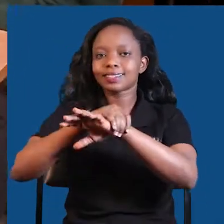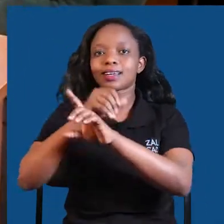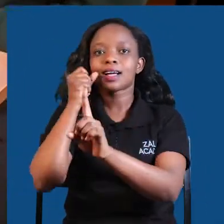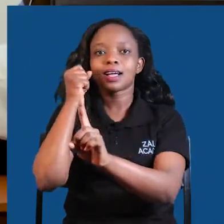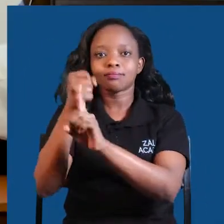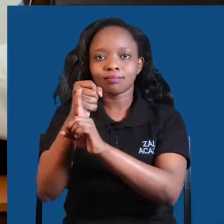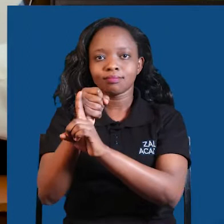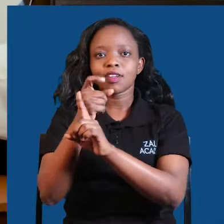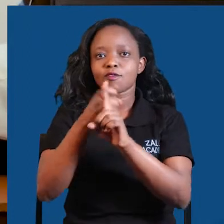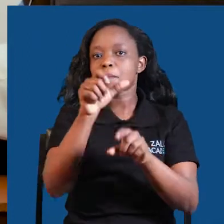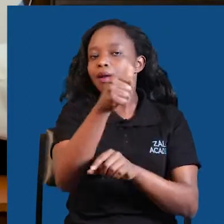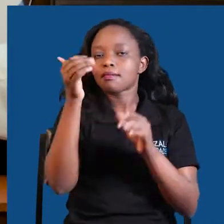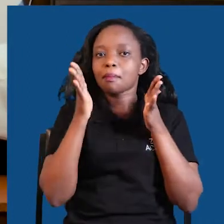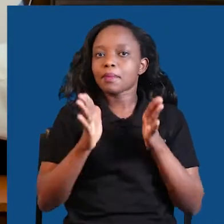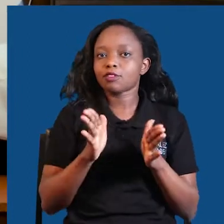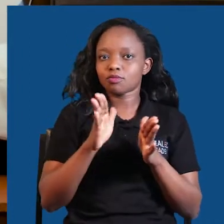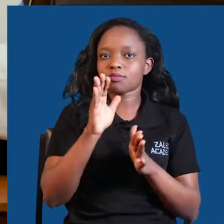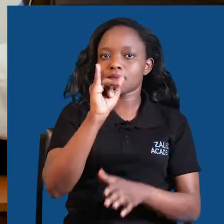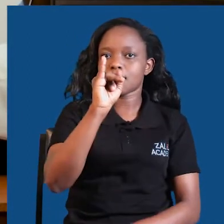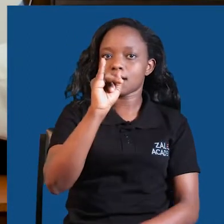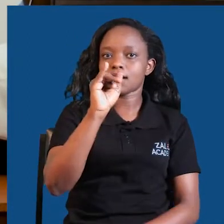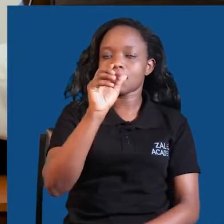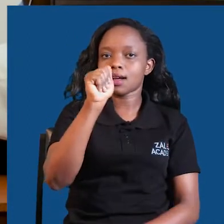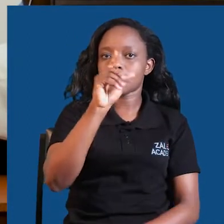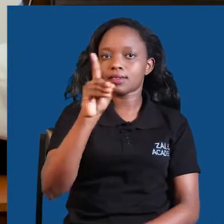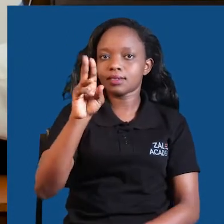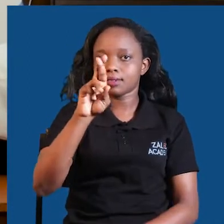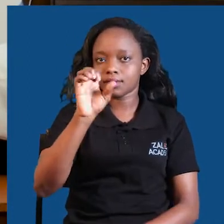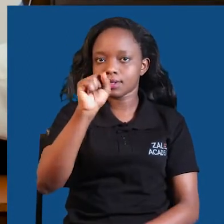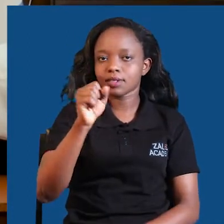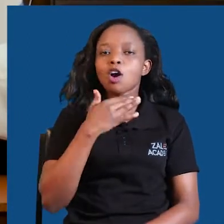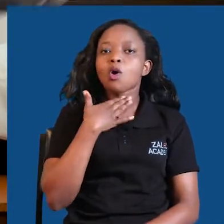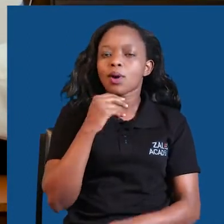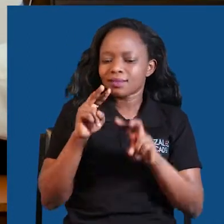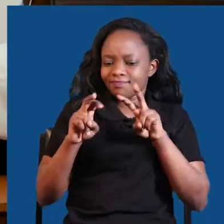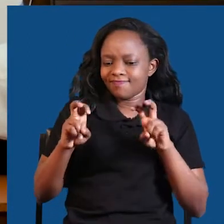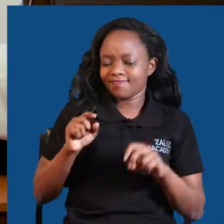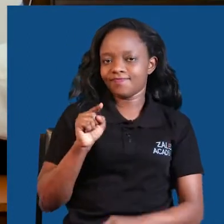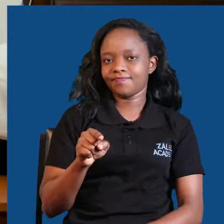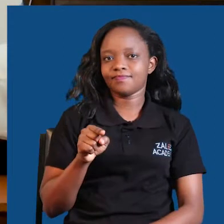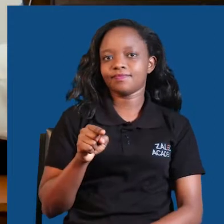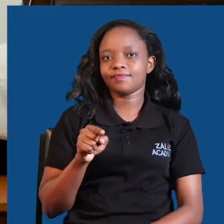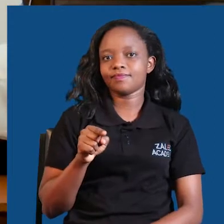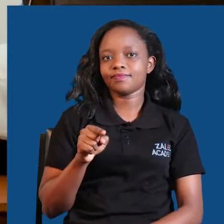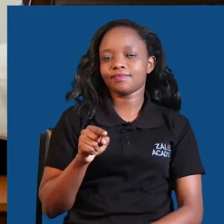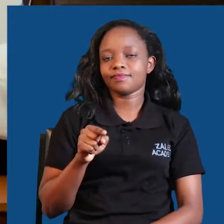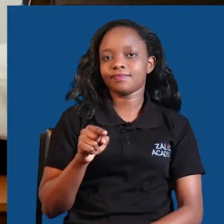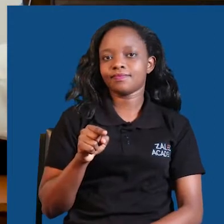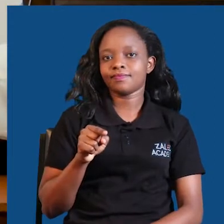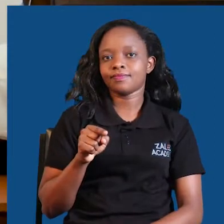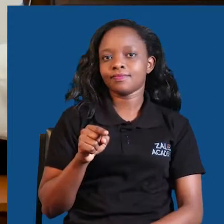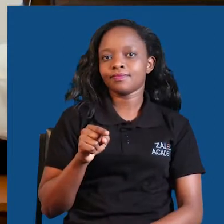we are getting an attempt here logins from a particular IP address or from a particular region. So you want to analyze, okay?